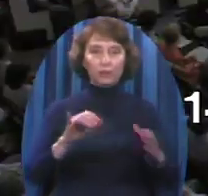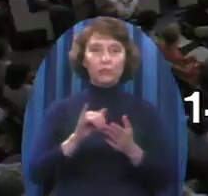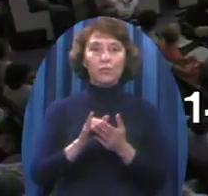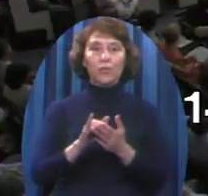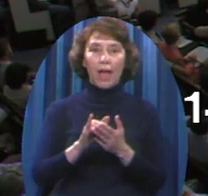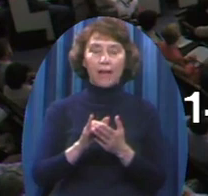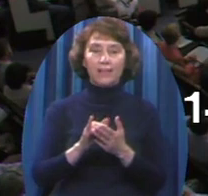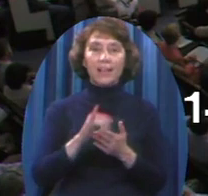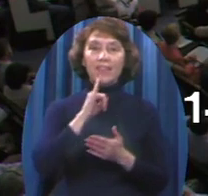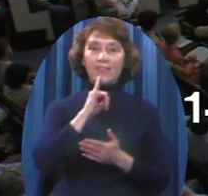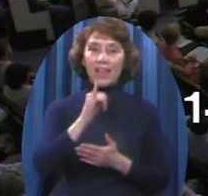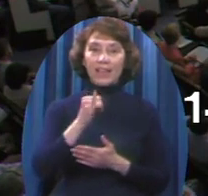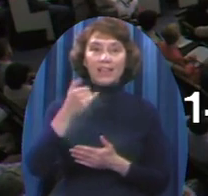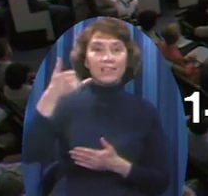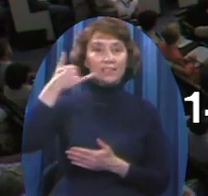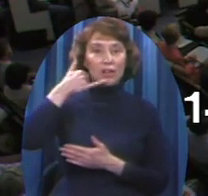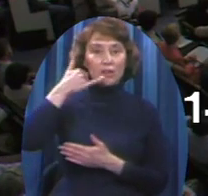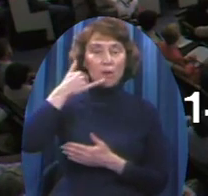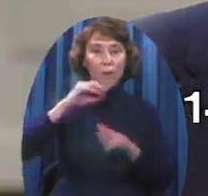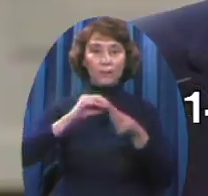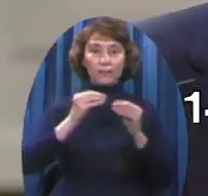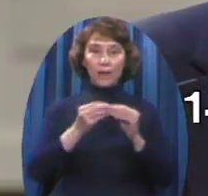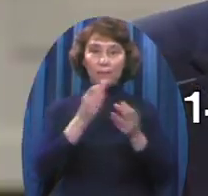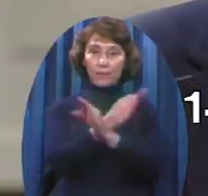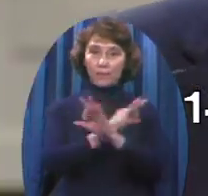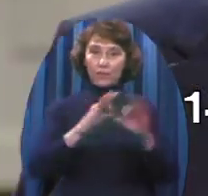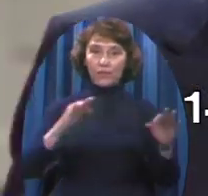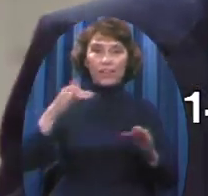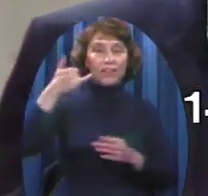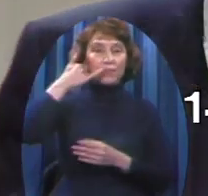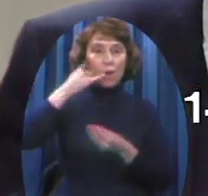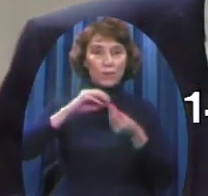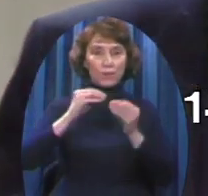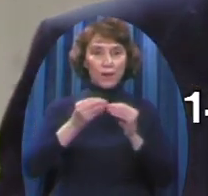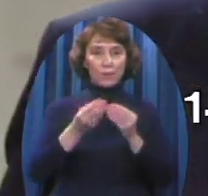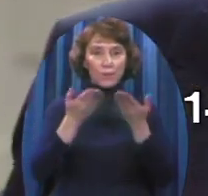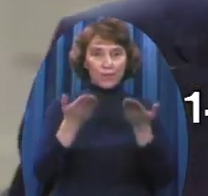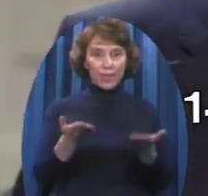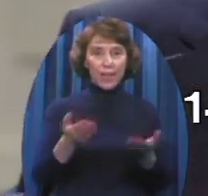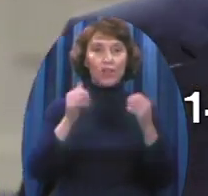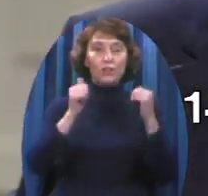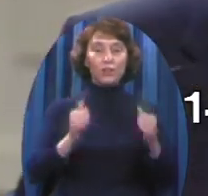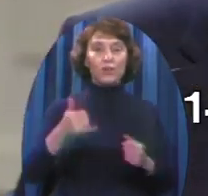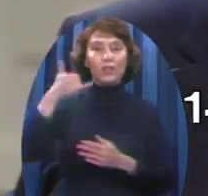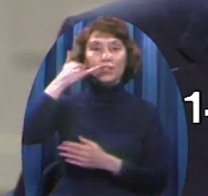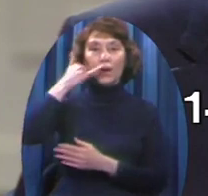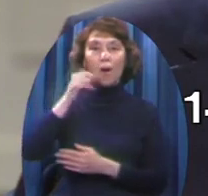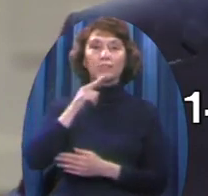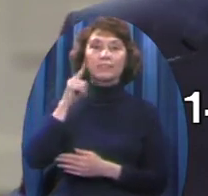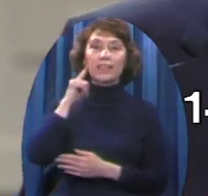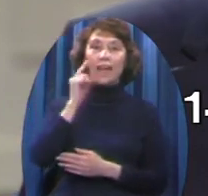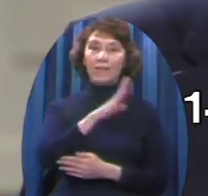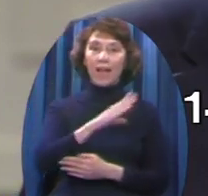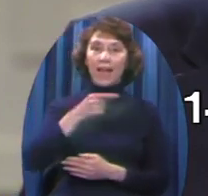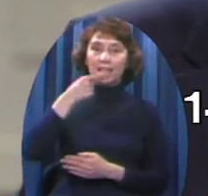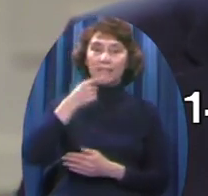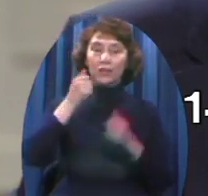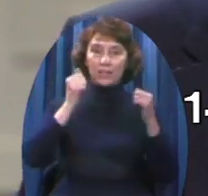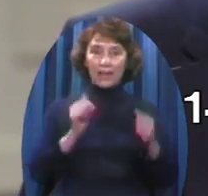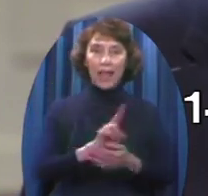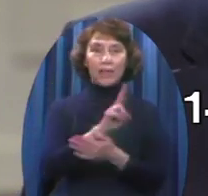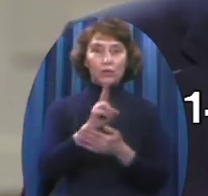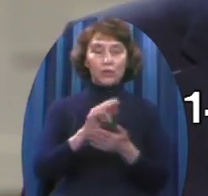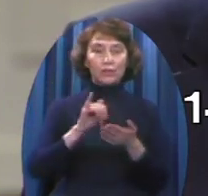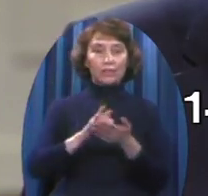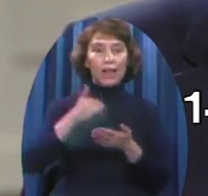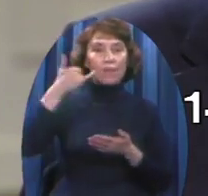There's a toll-free number on your screen right now. Pick up your telephone. Call me. Make your pledge. You'll be giving $100 a month